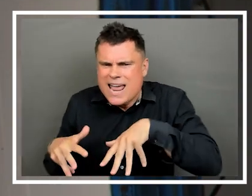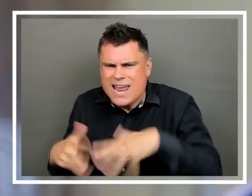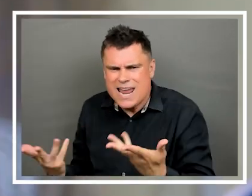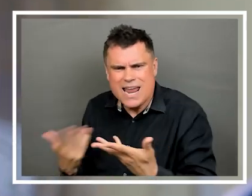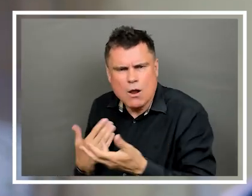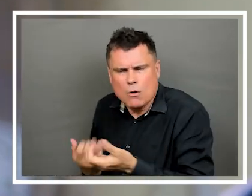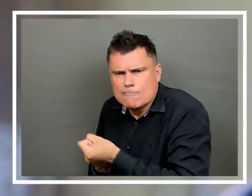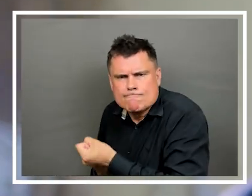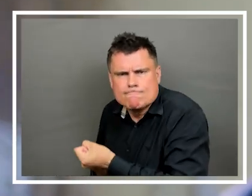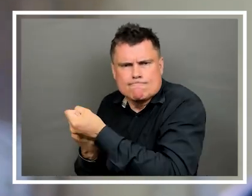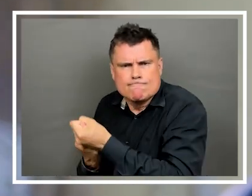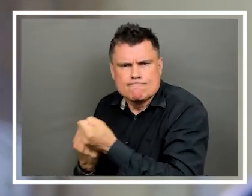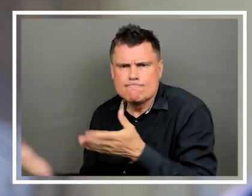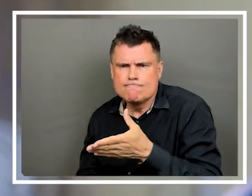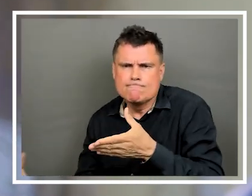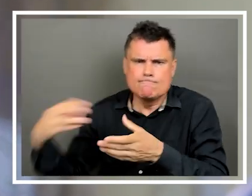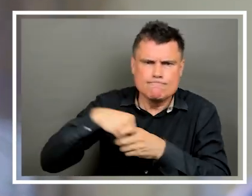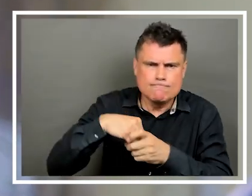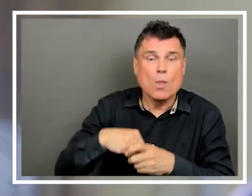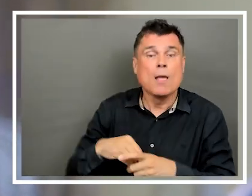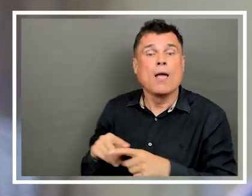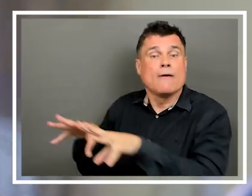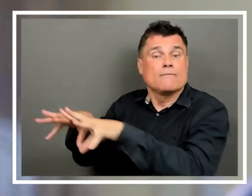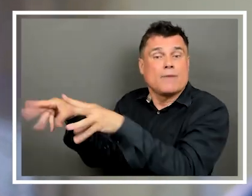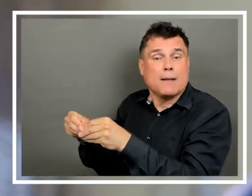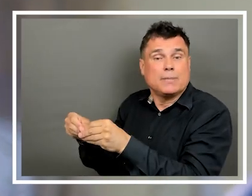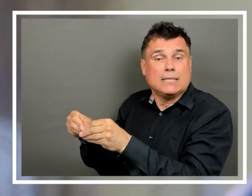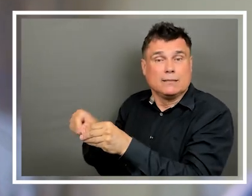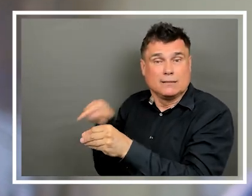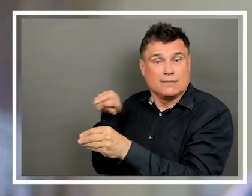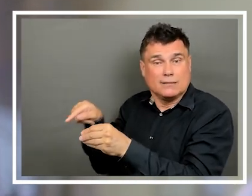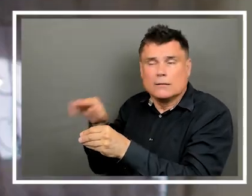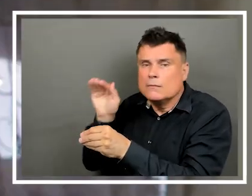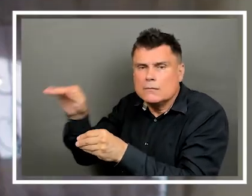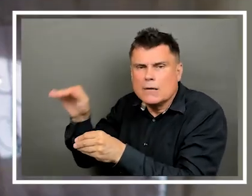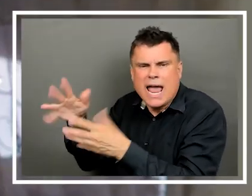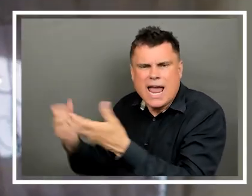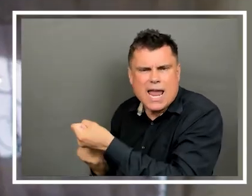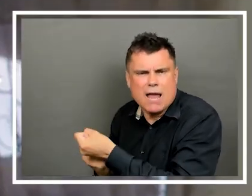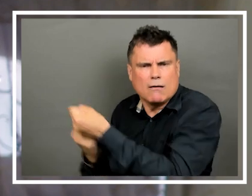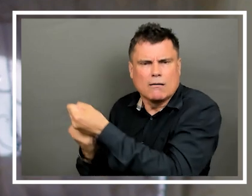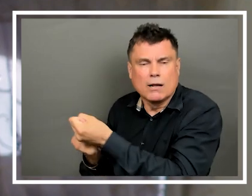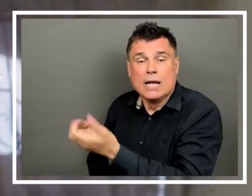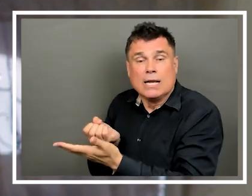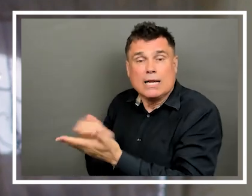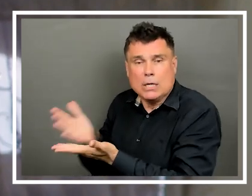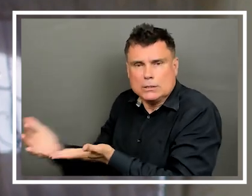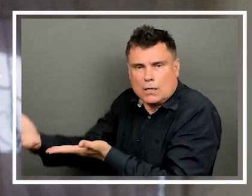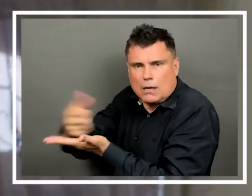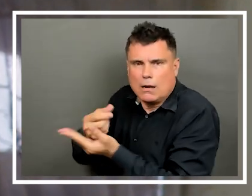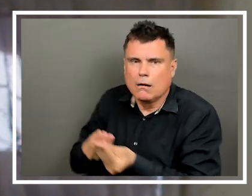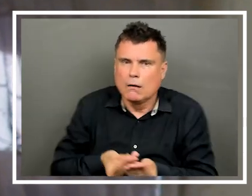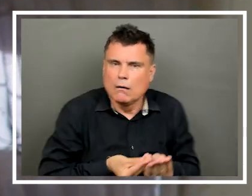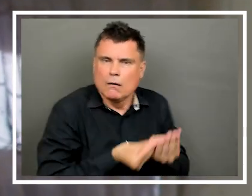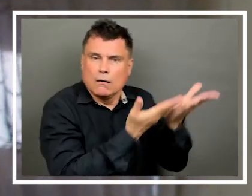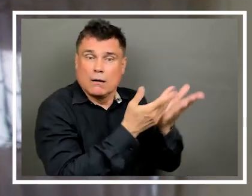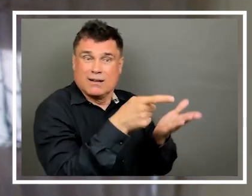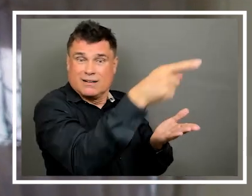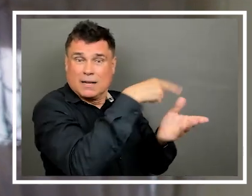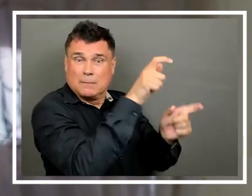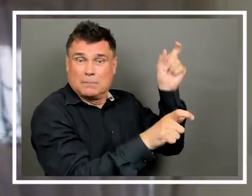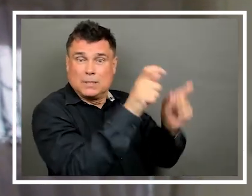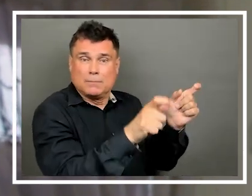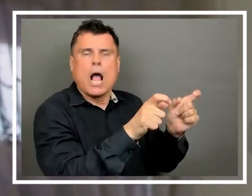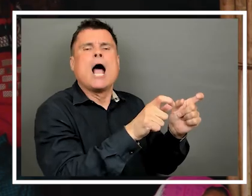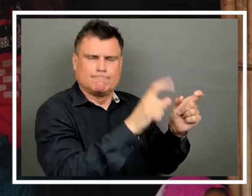them. Talk to families about their children's support needs. Pass this information on to people who can make changes in how services